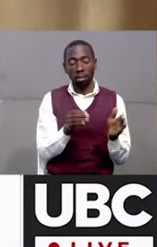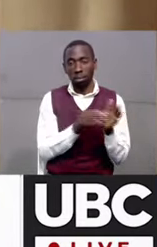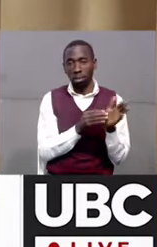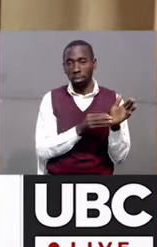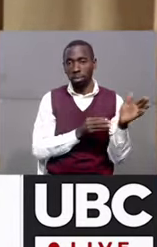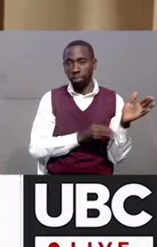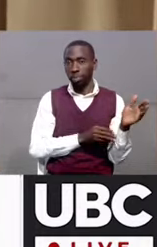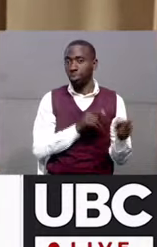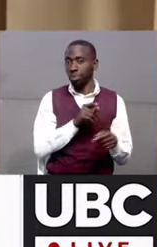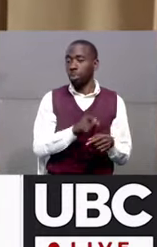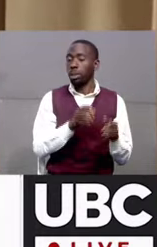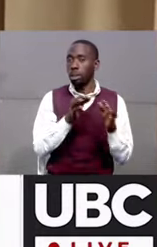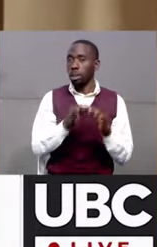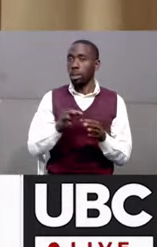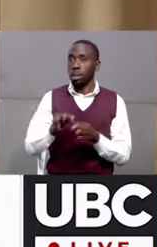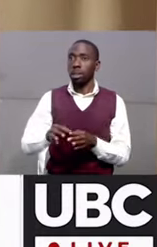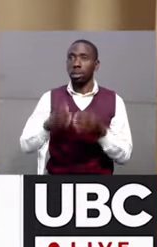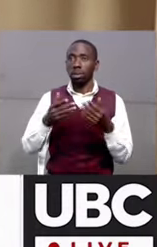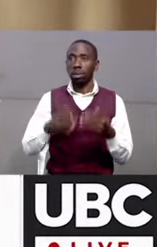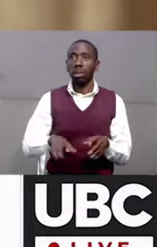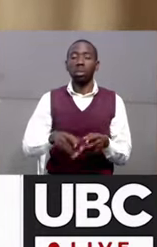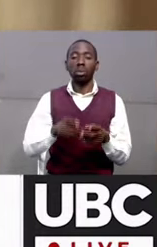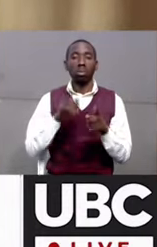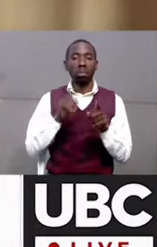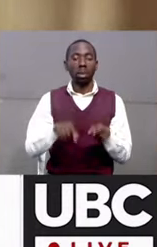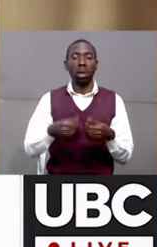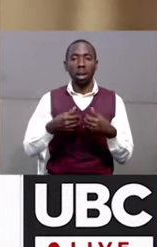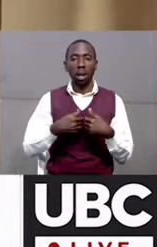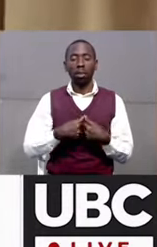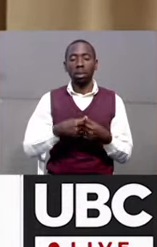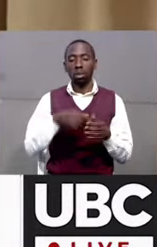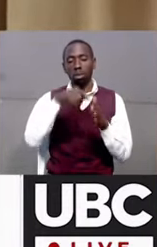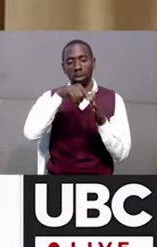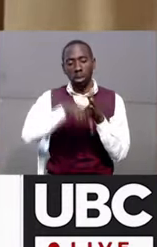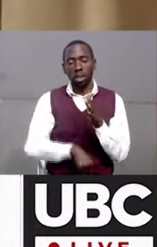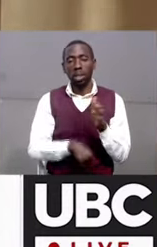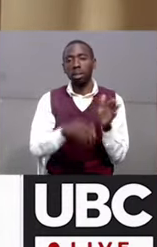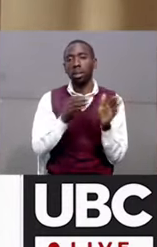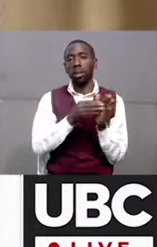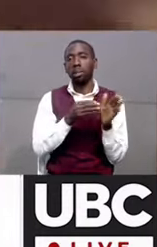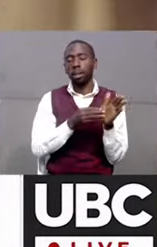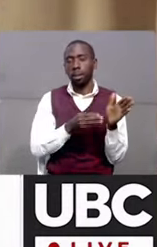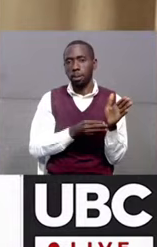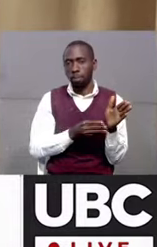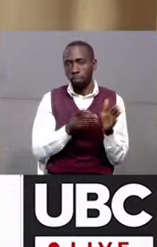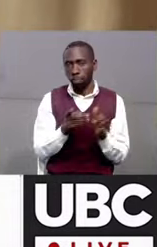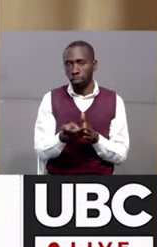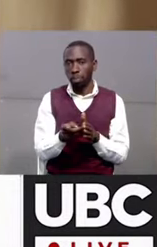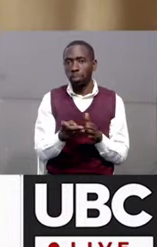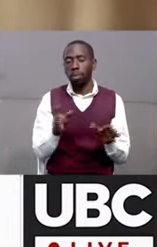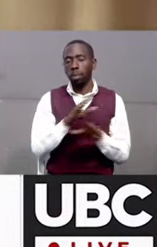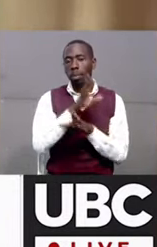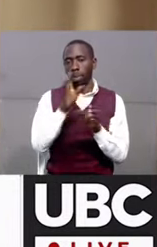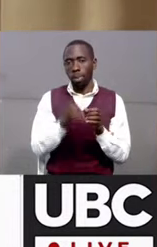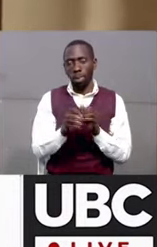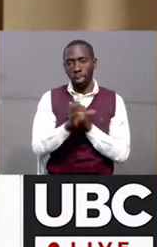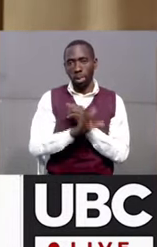things, and then you need to have a comprehensive statement on the whole